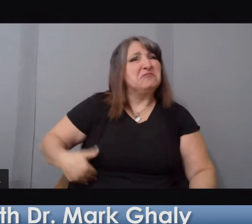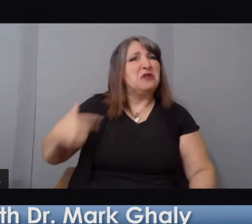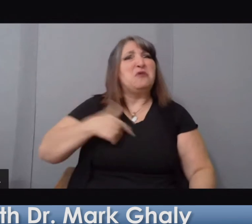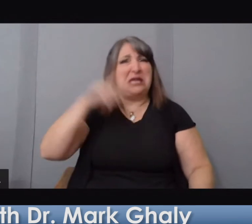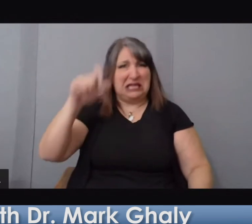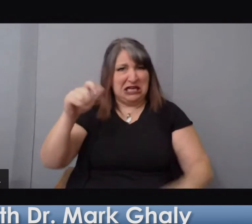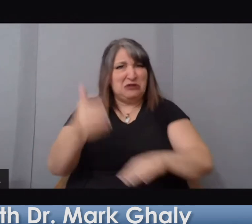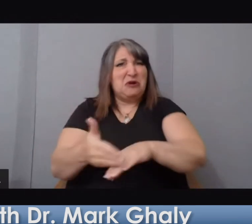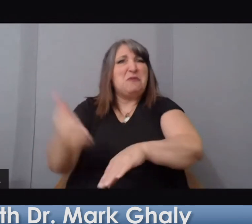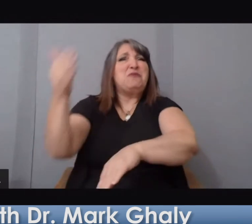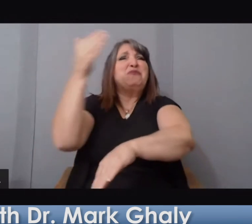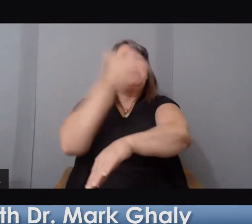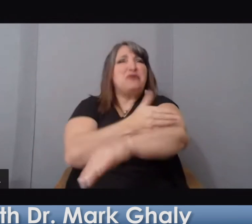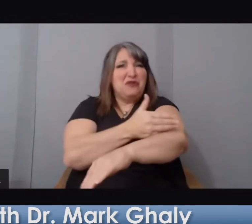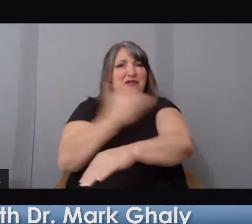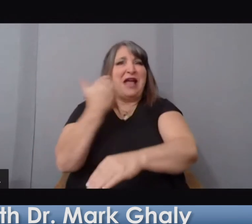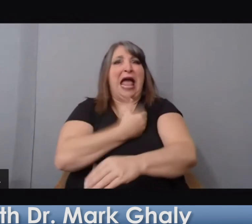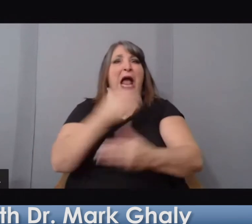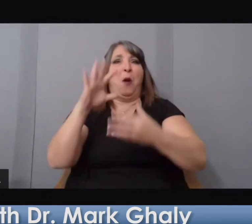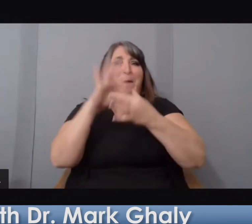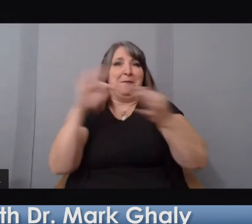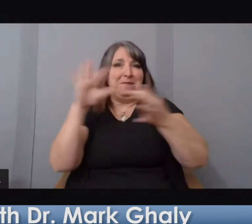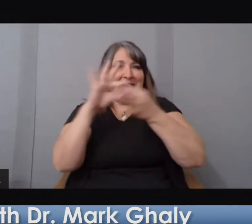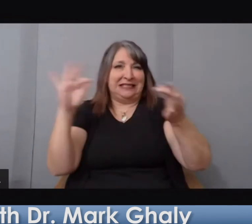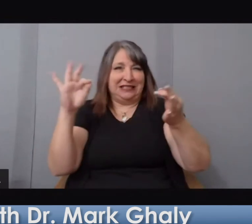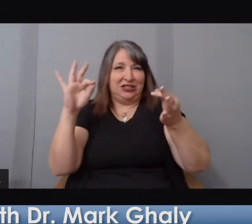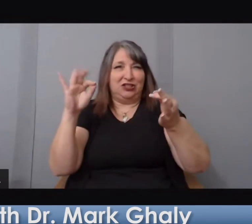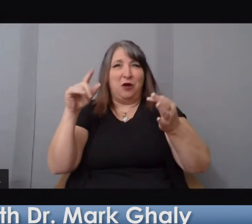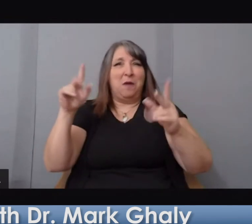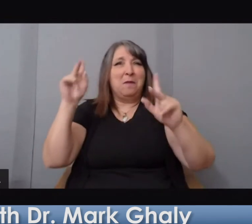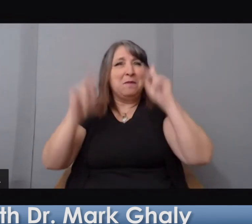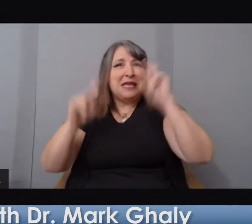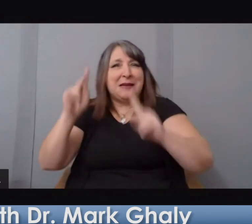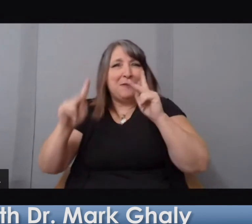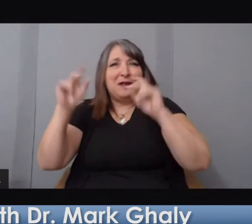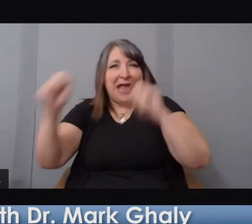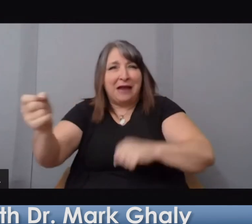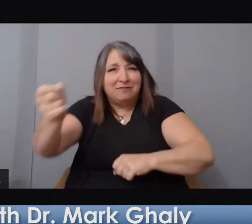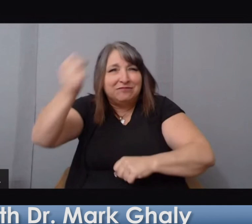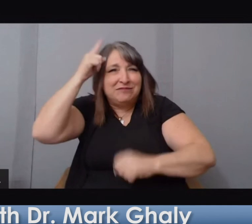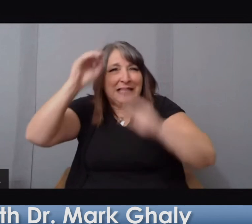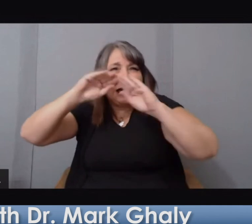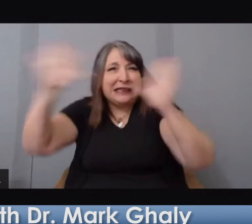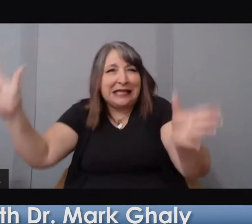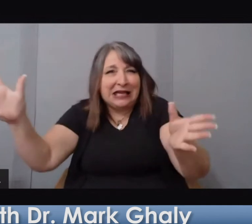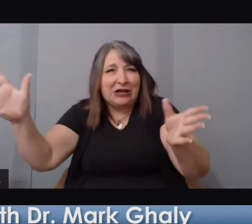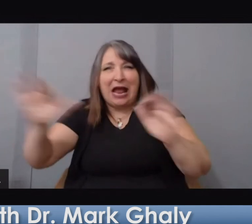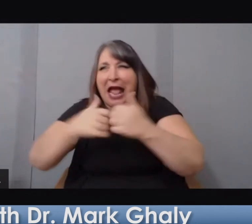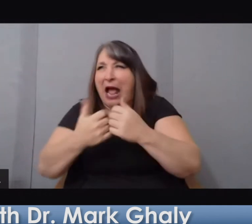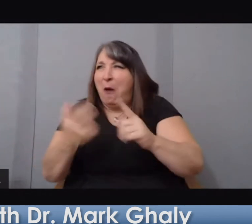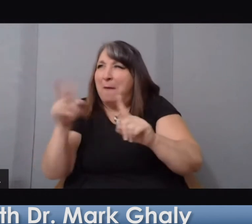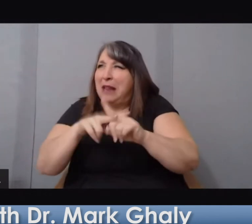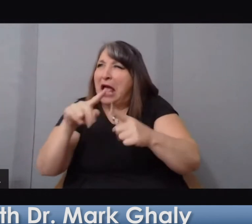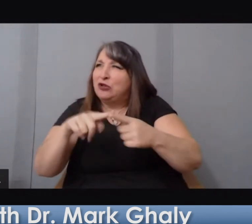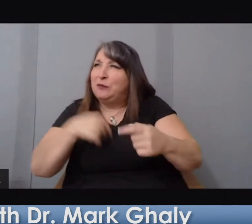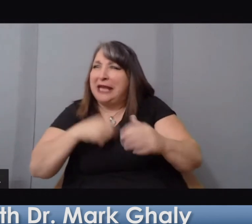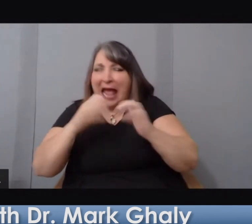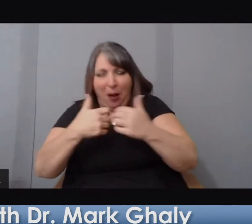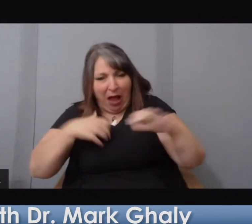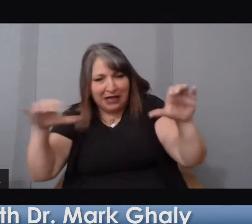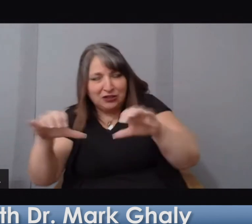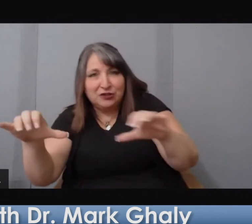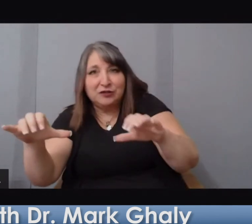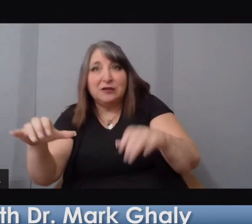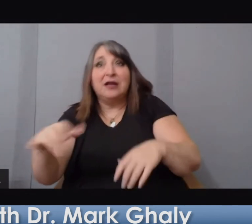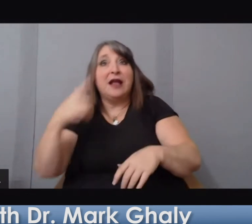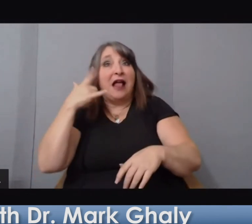relatability with our messages. I think identifying all of the populations, I mean, California isn't just 40 million people strong. We